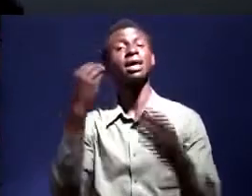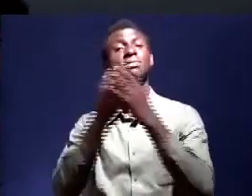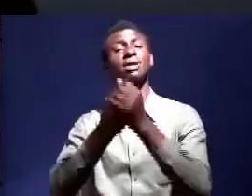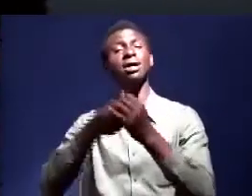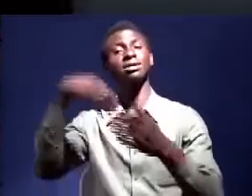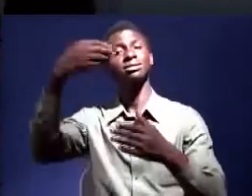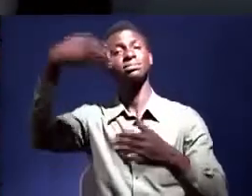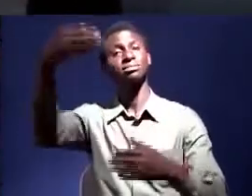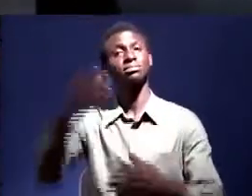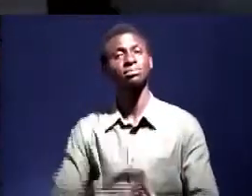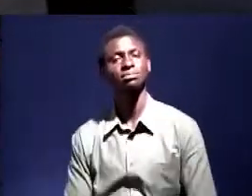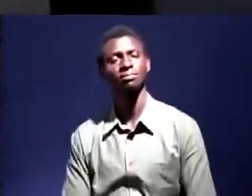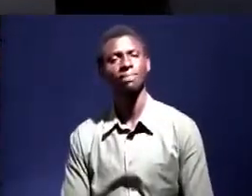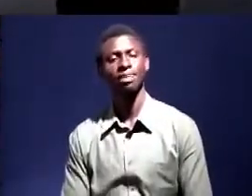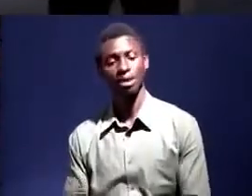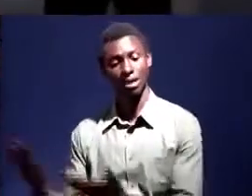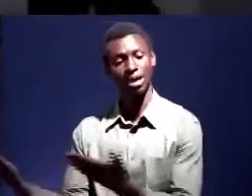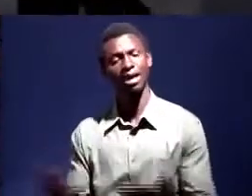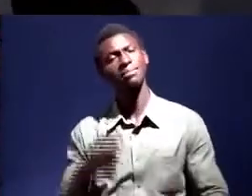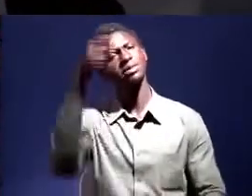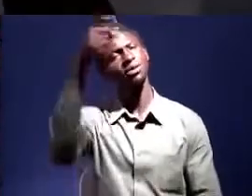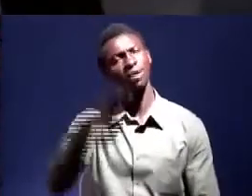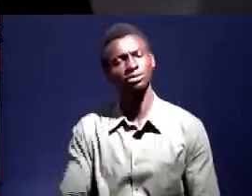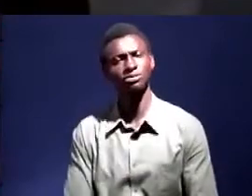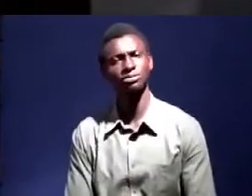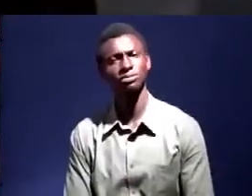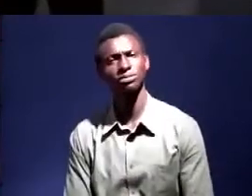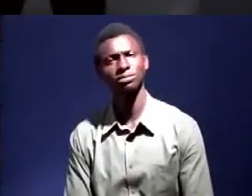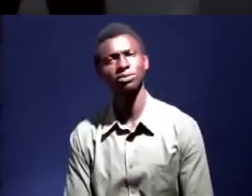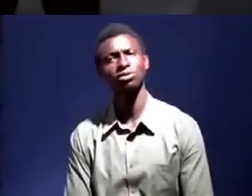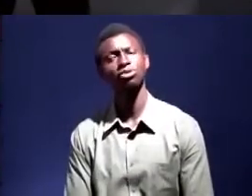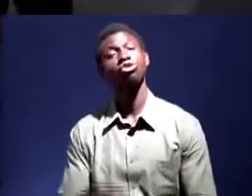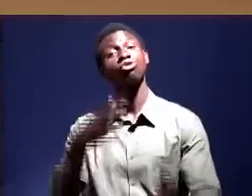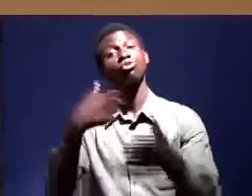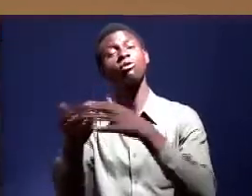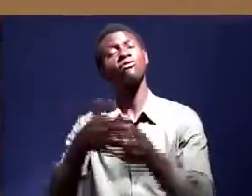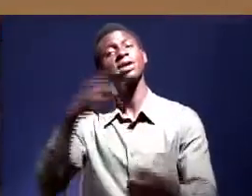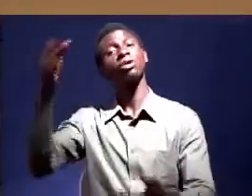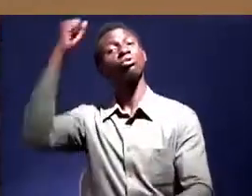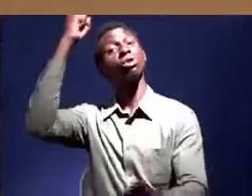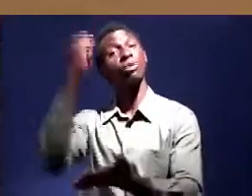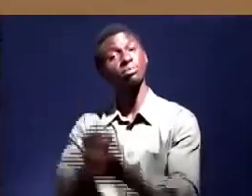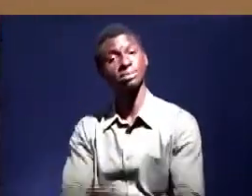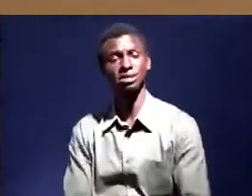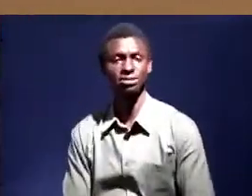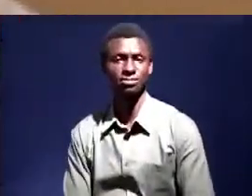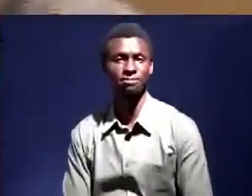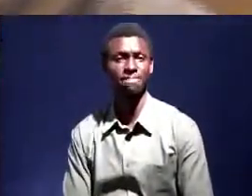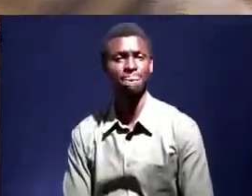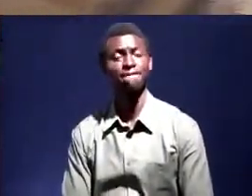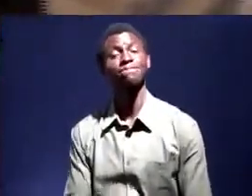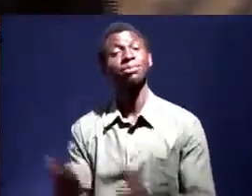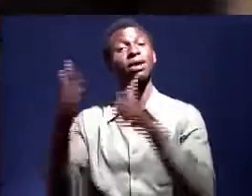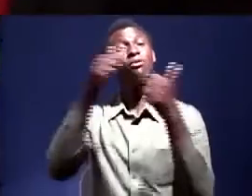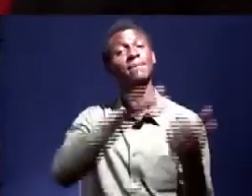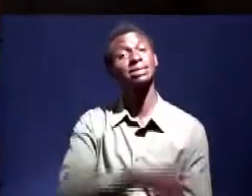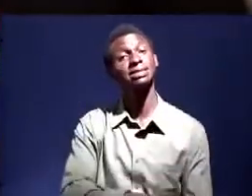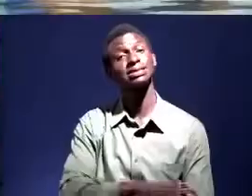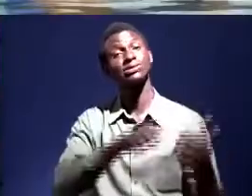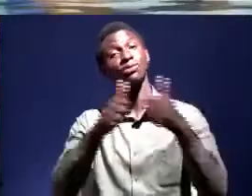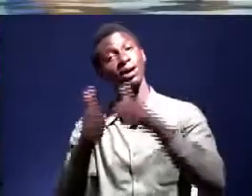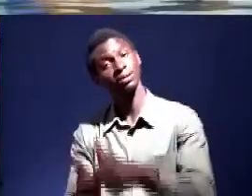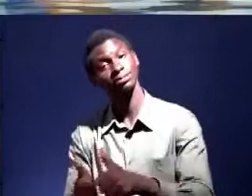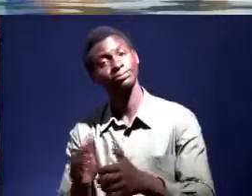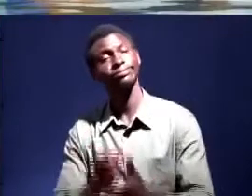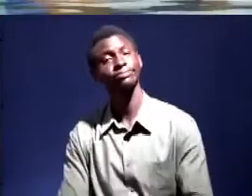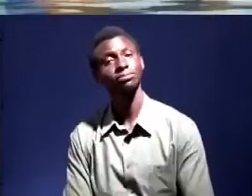people to make that decision. When we are baptized, we